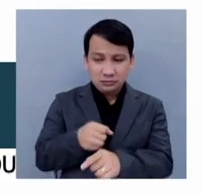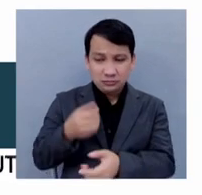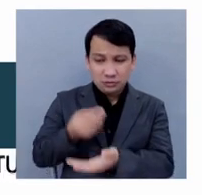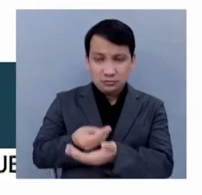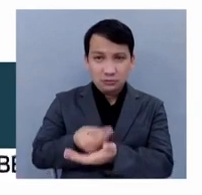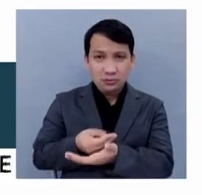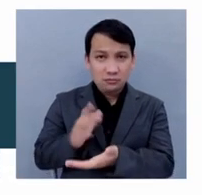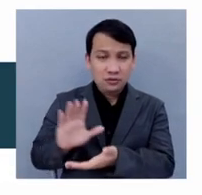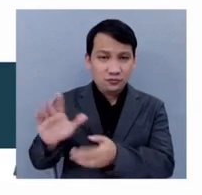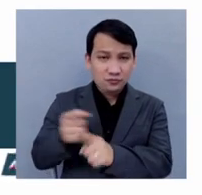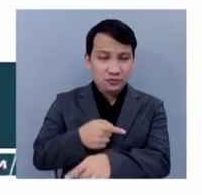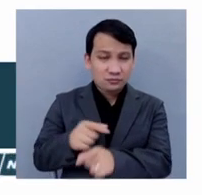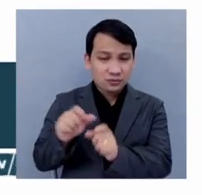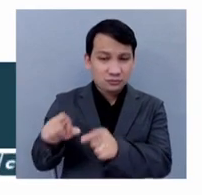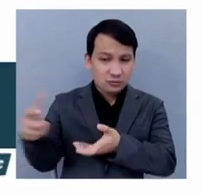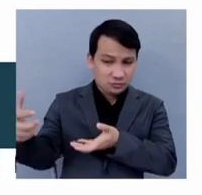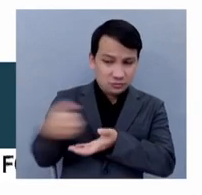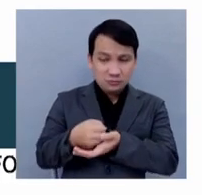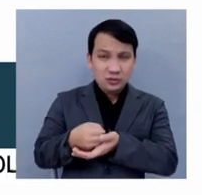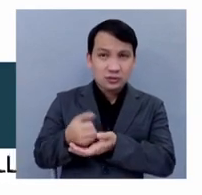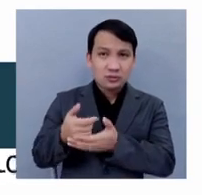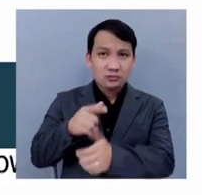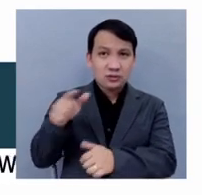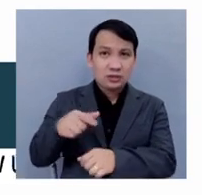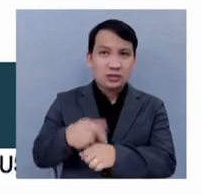profit from the sale of recovered assets, Ruben?